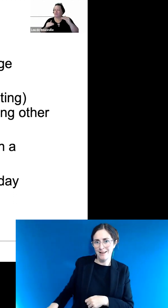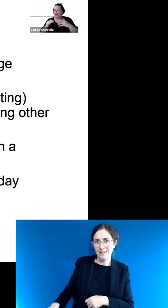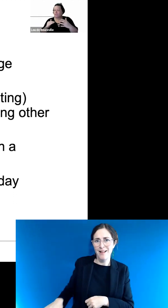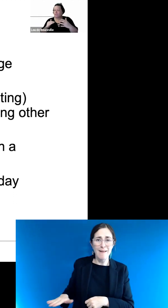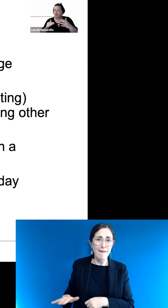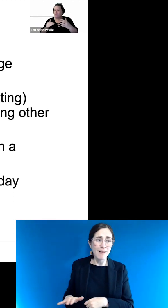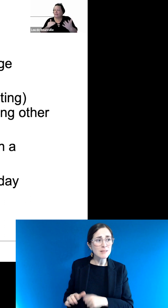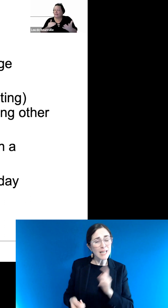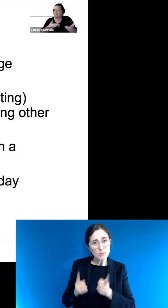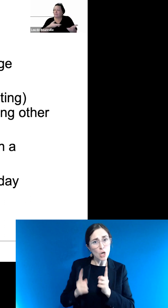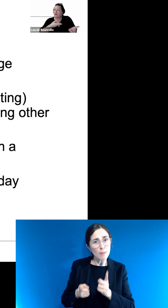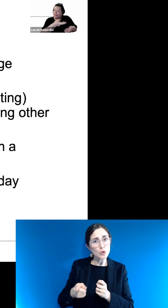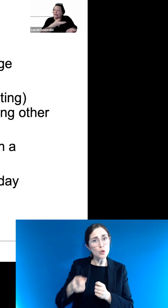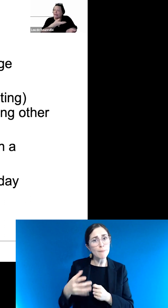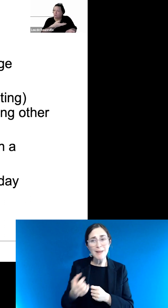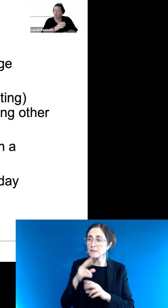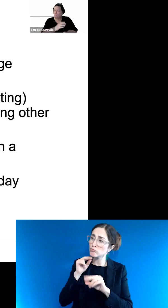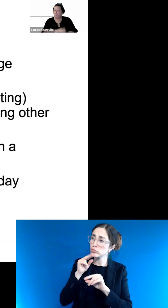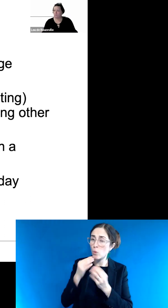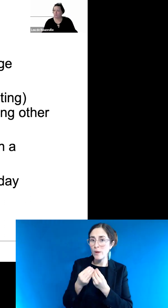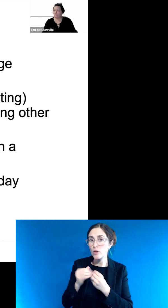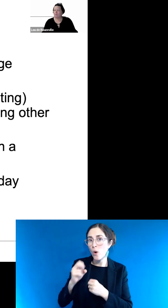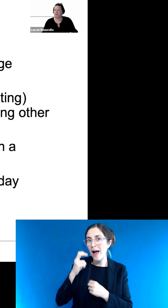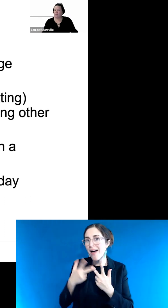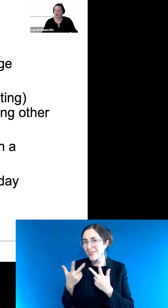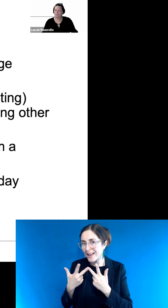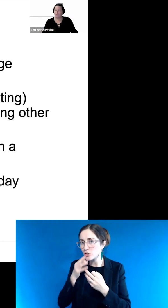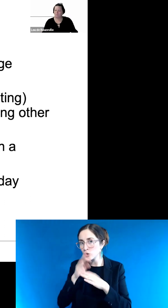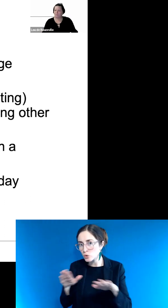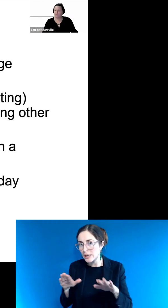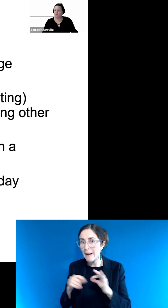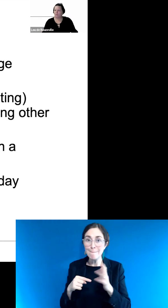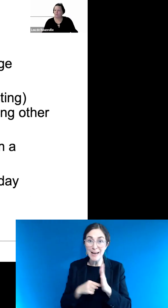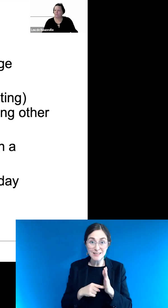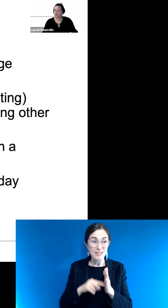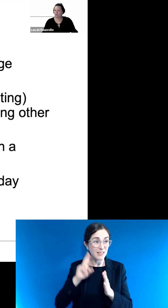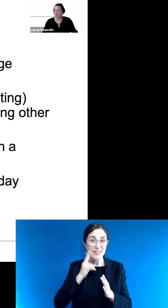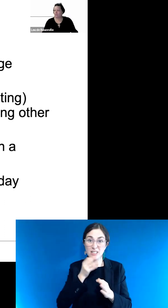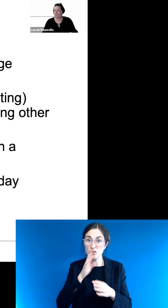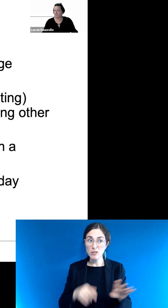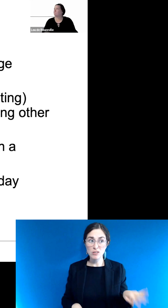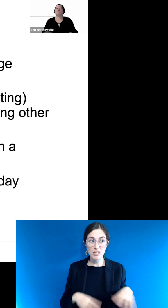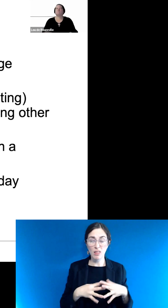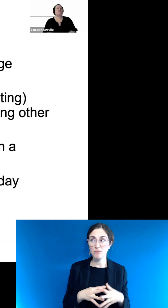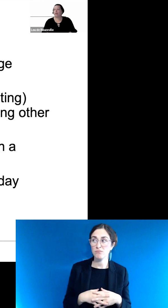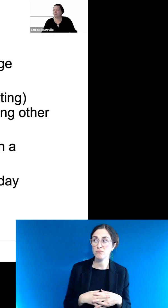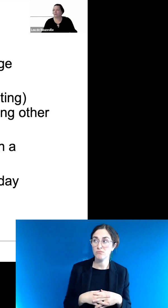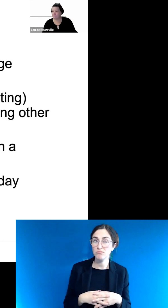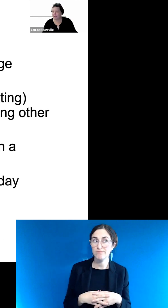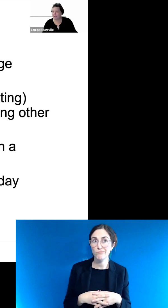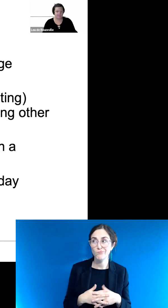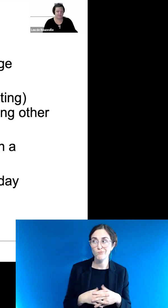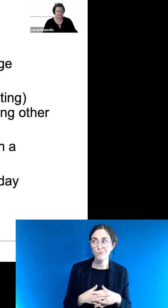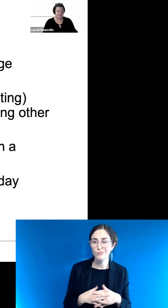to not have to struggle. There needs to be times that they can talk with you, but those times shouldn't be while the deaf child's just sitting there sort of staring